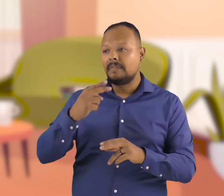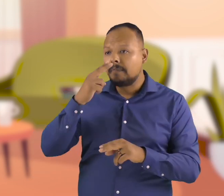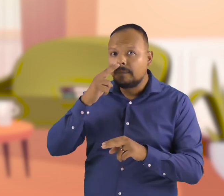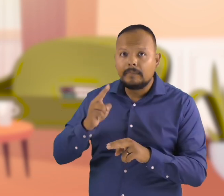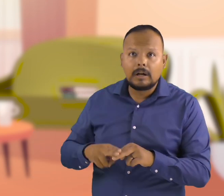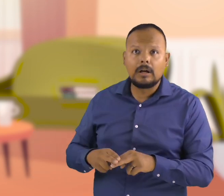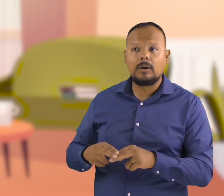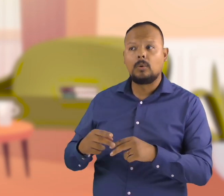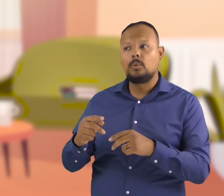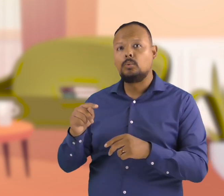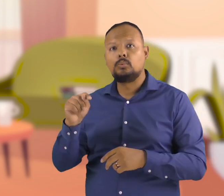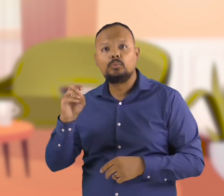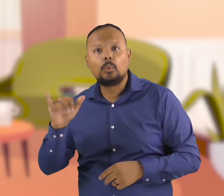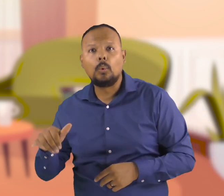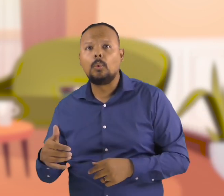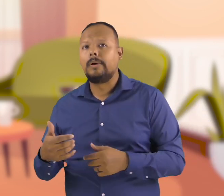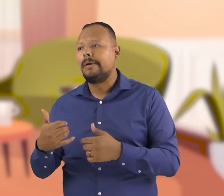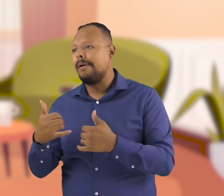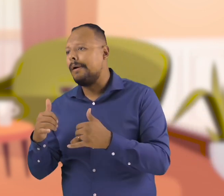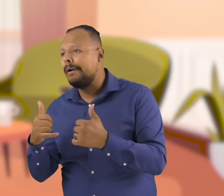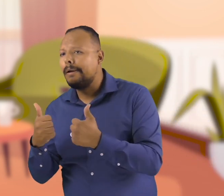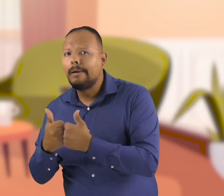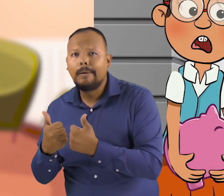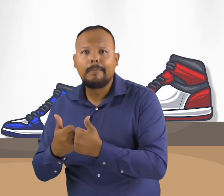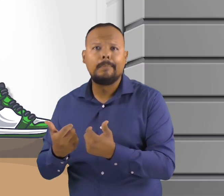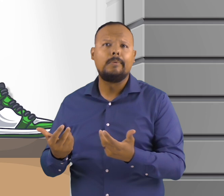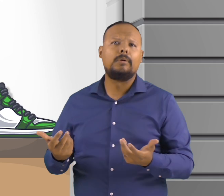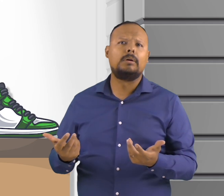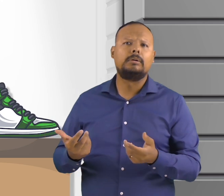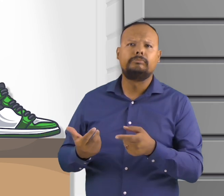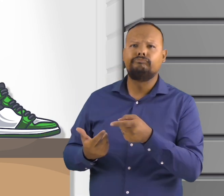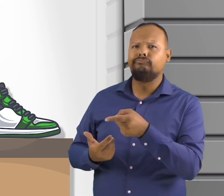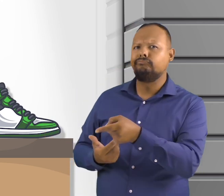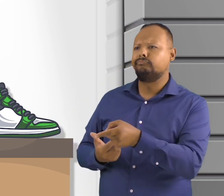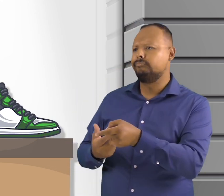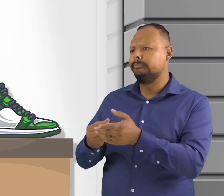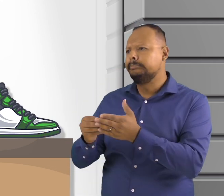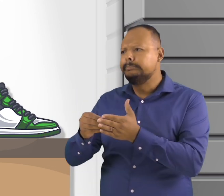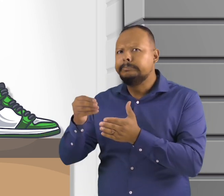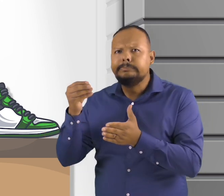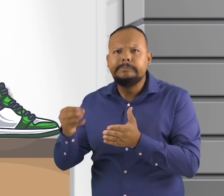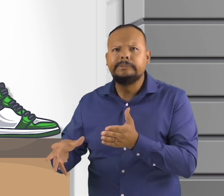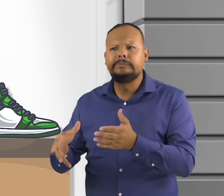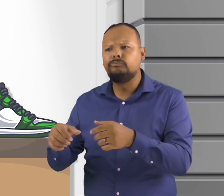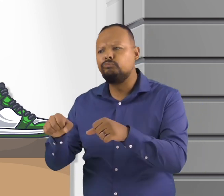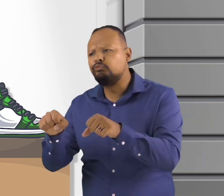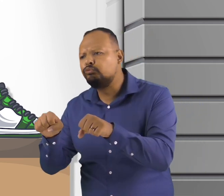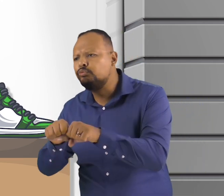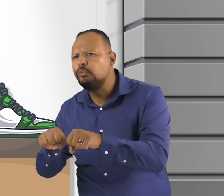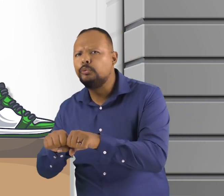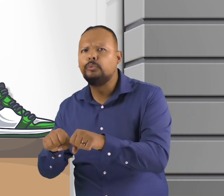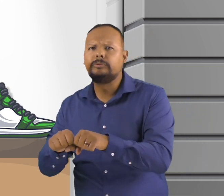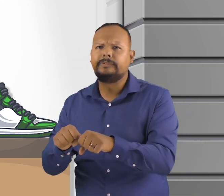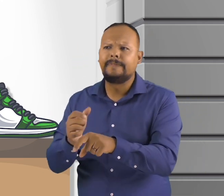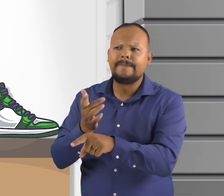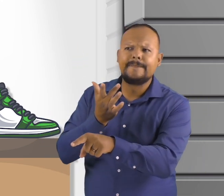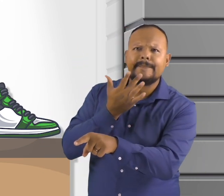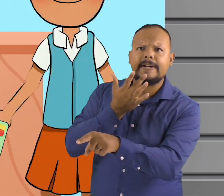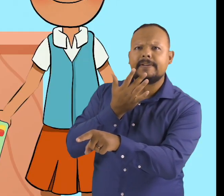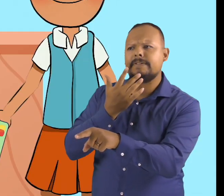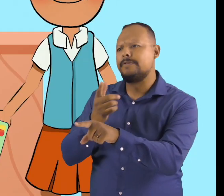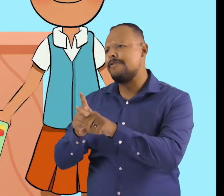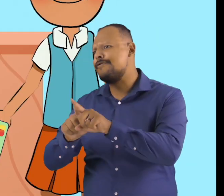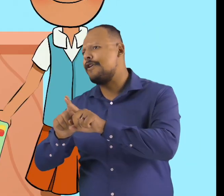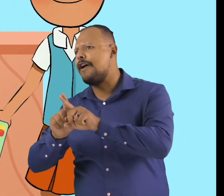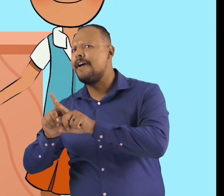recreation like toys or games, or that new expensive pair of sneakers that your favorite athlete wears.